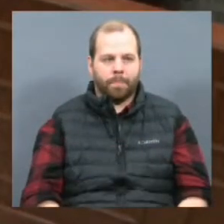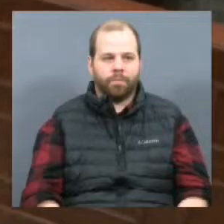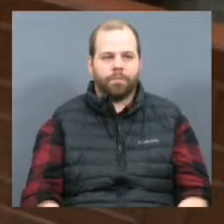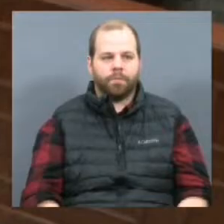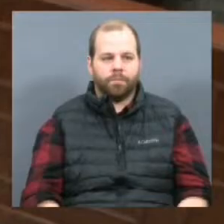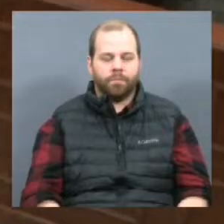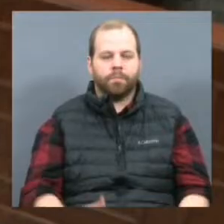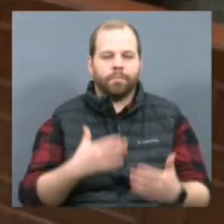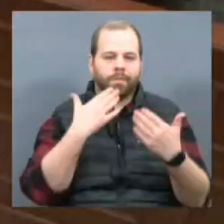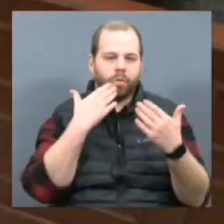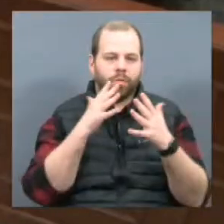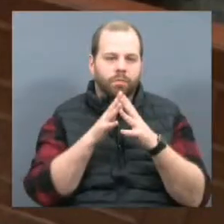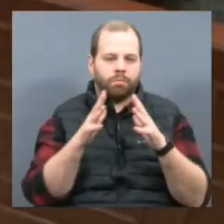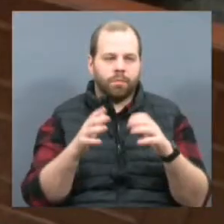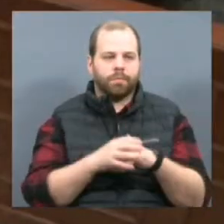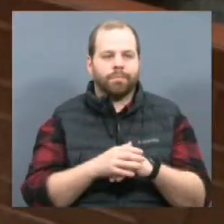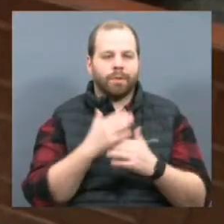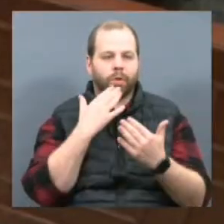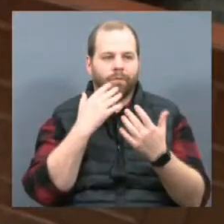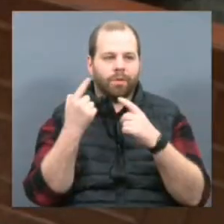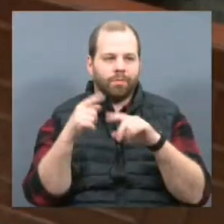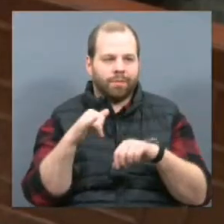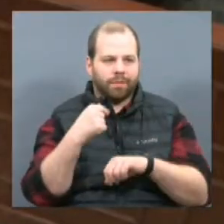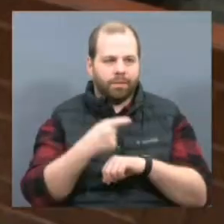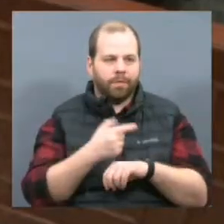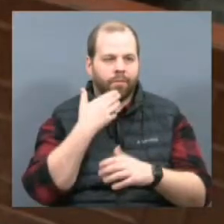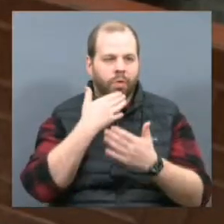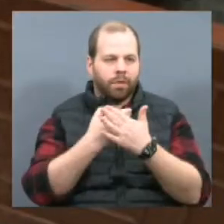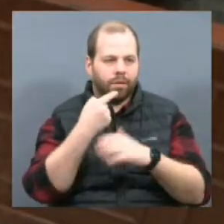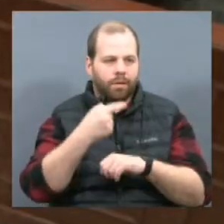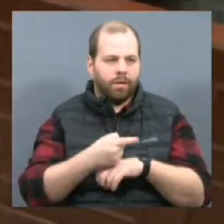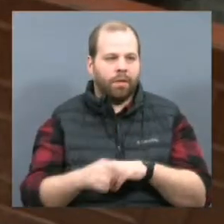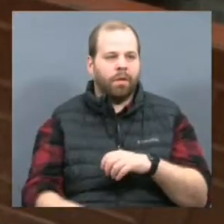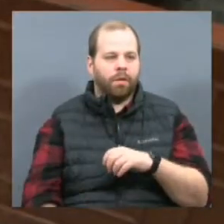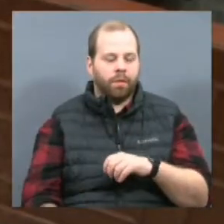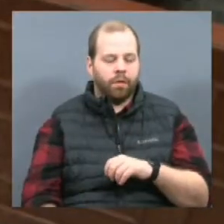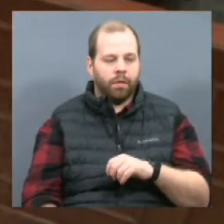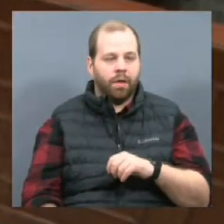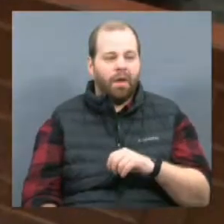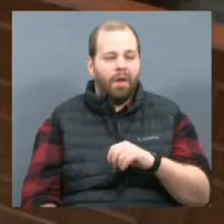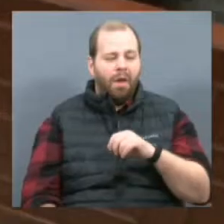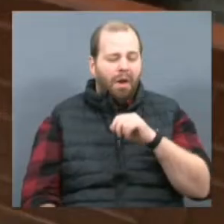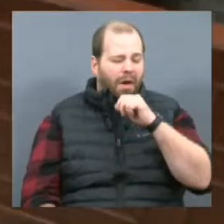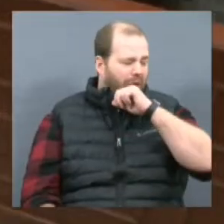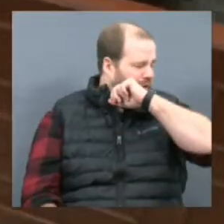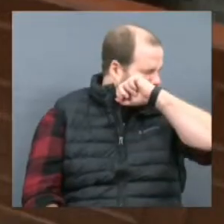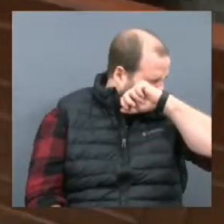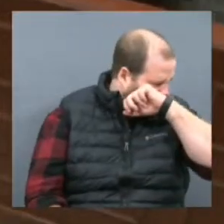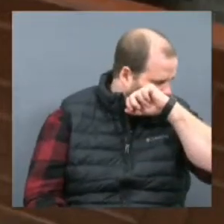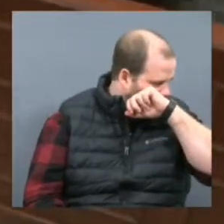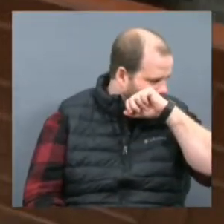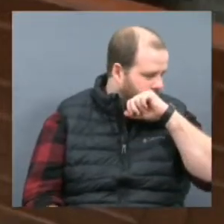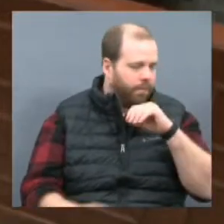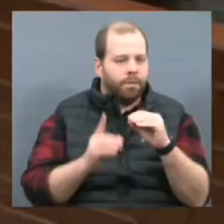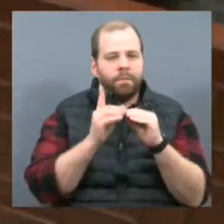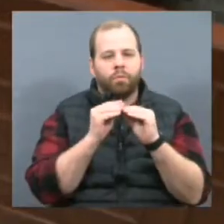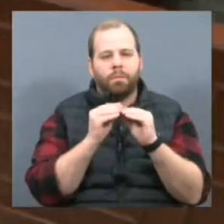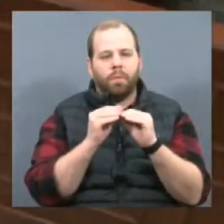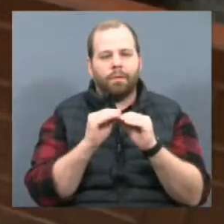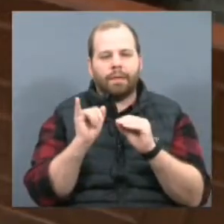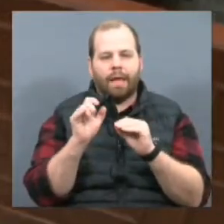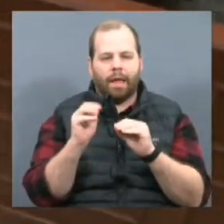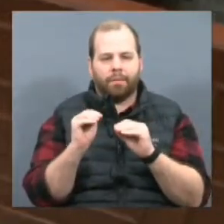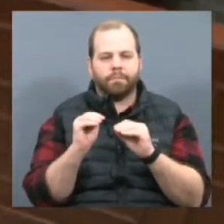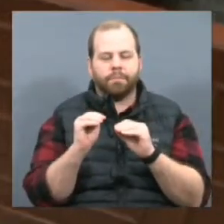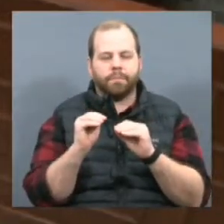passes. Thank you very much, applicant, for coming in today. Thank you, Jim. You have a good day. All right, and we have one last item on the regular agenda